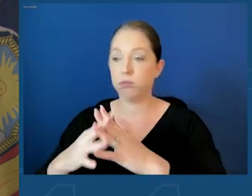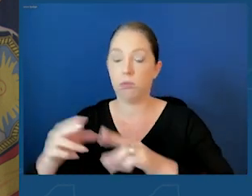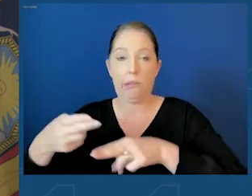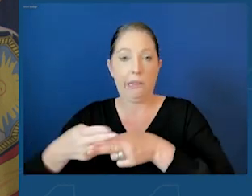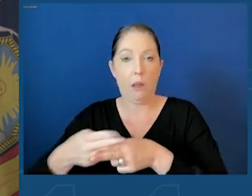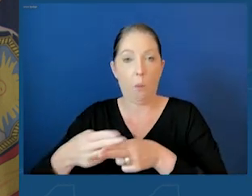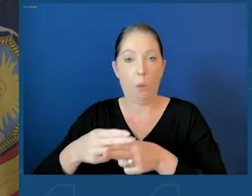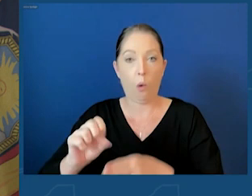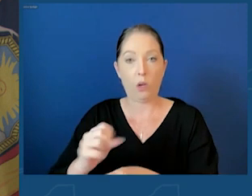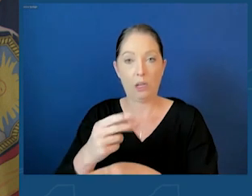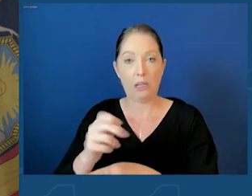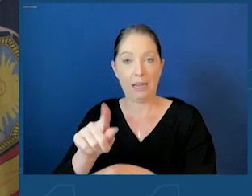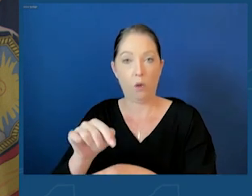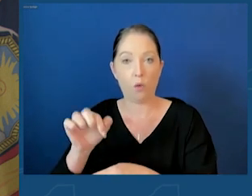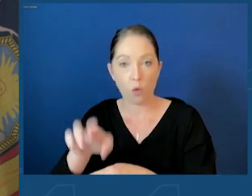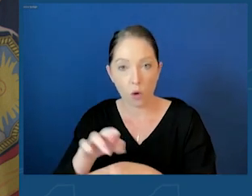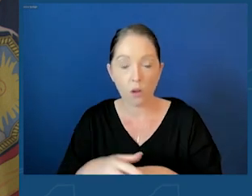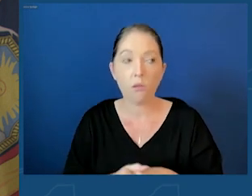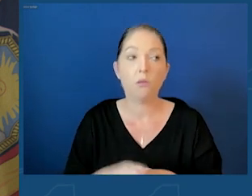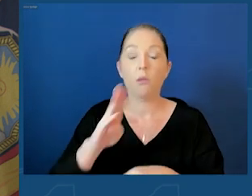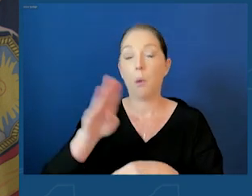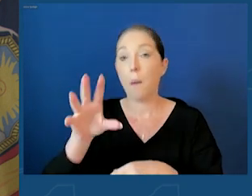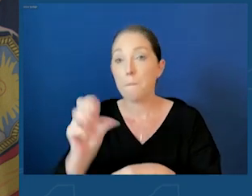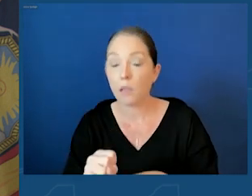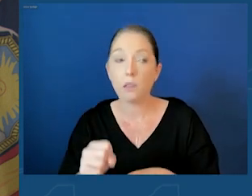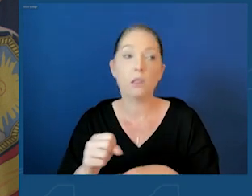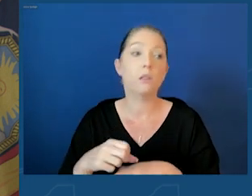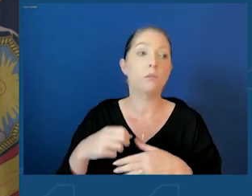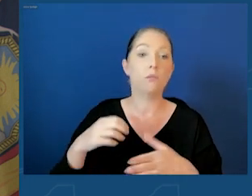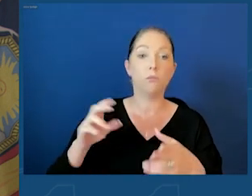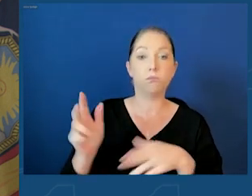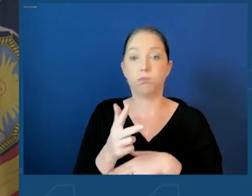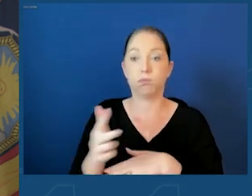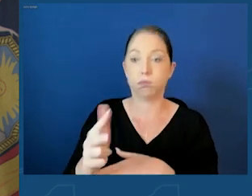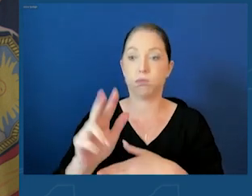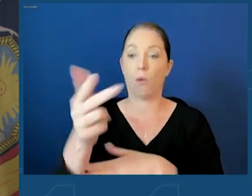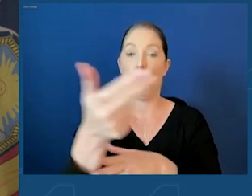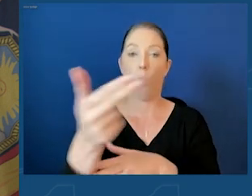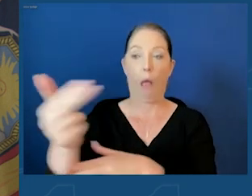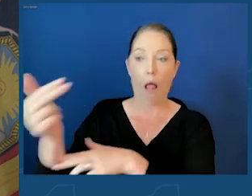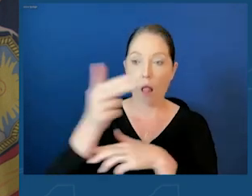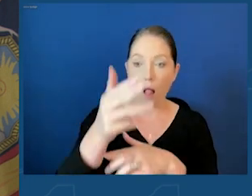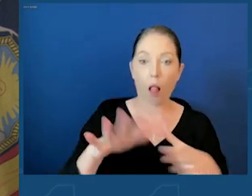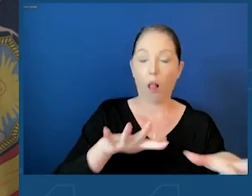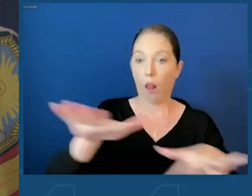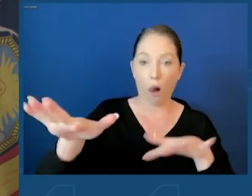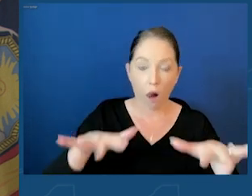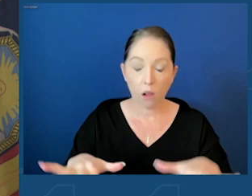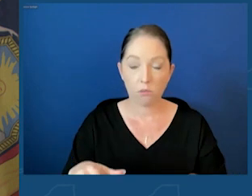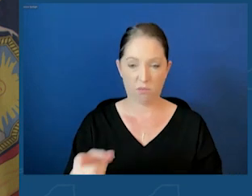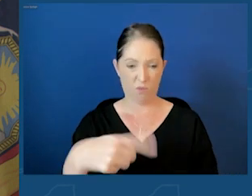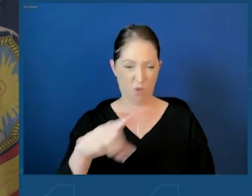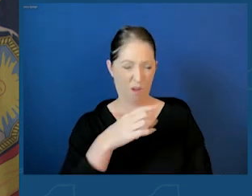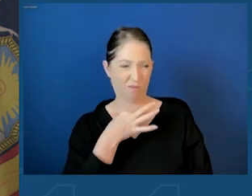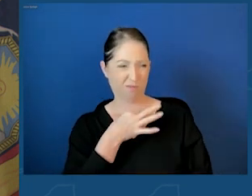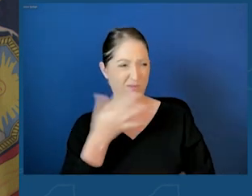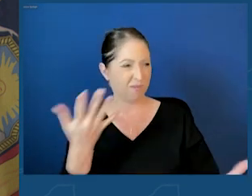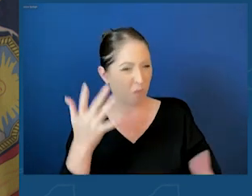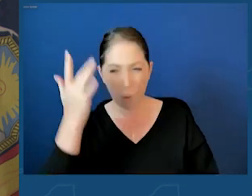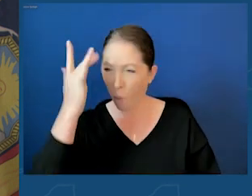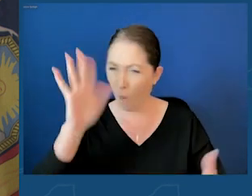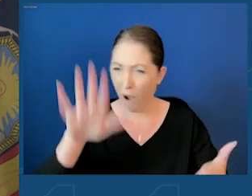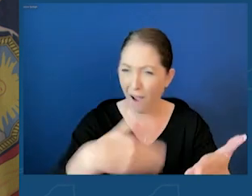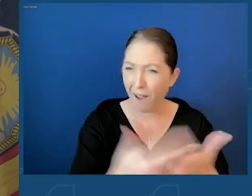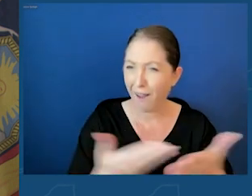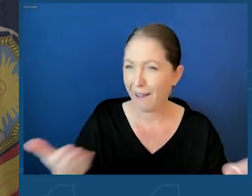hotels in several upstate counties. And undoubtedly, you have many questions. Why are they coming? Why New